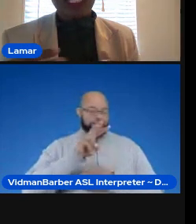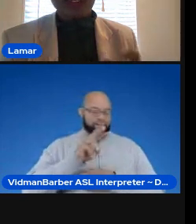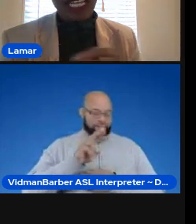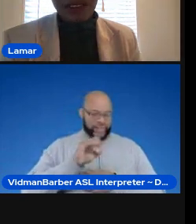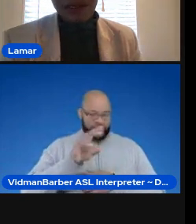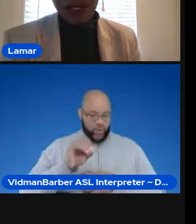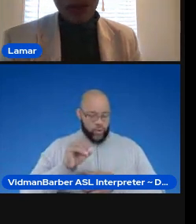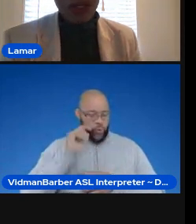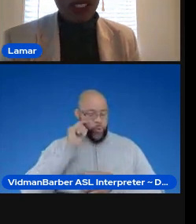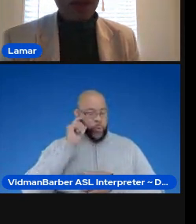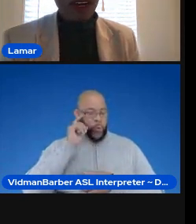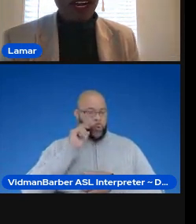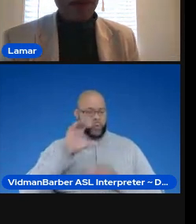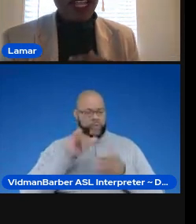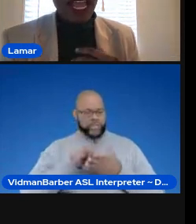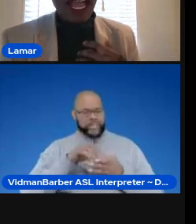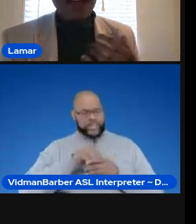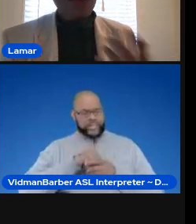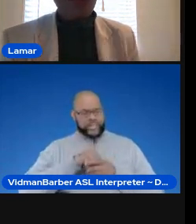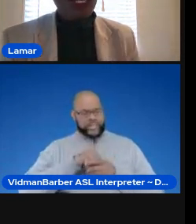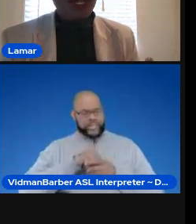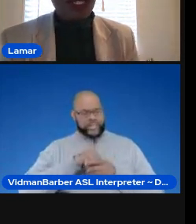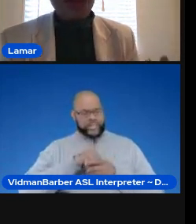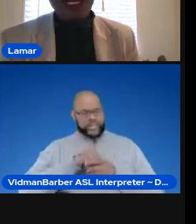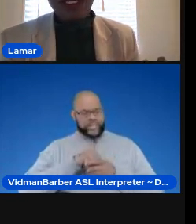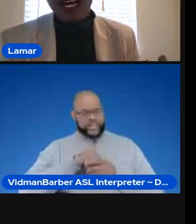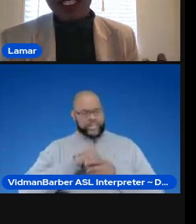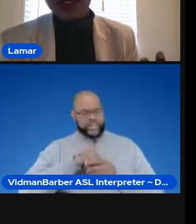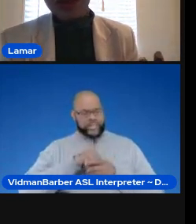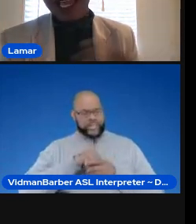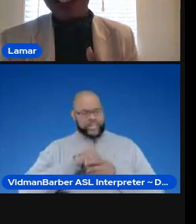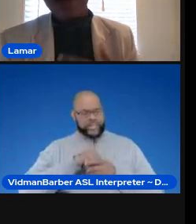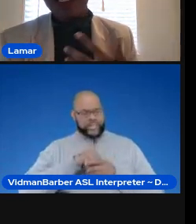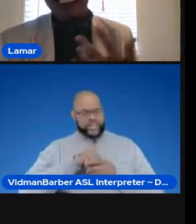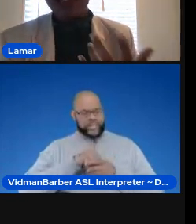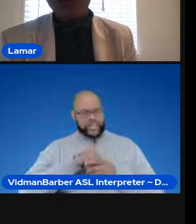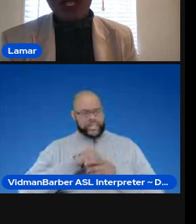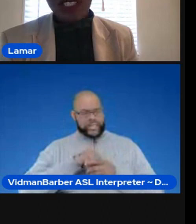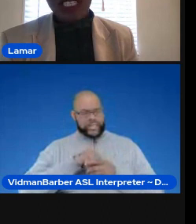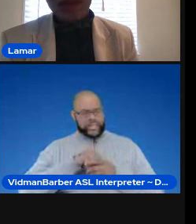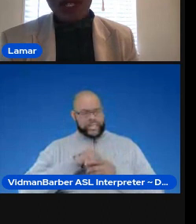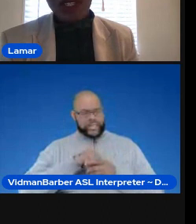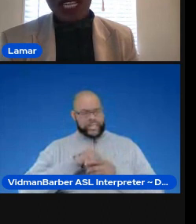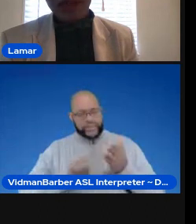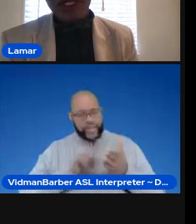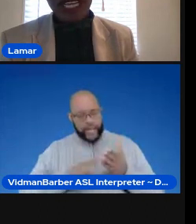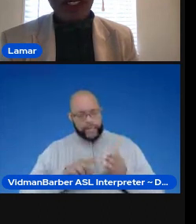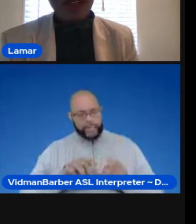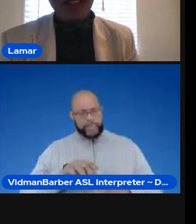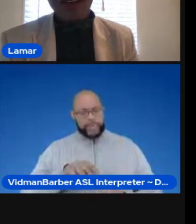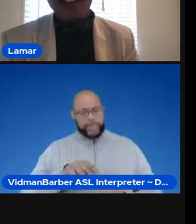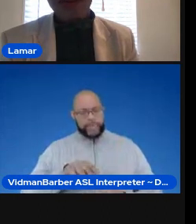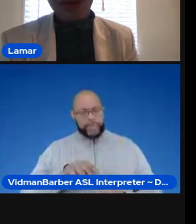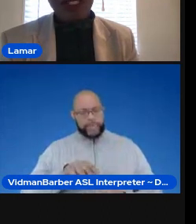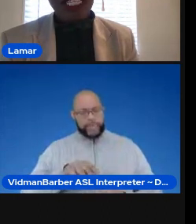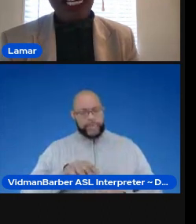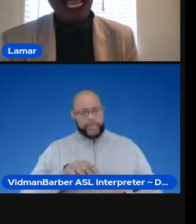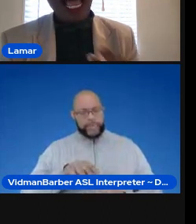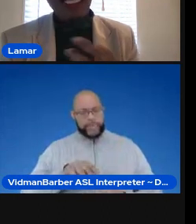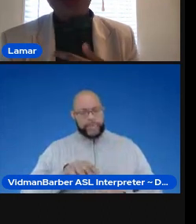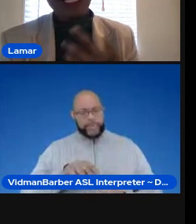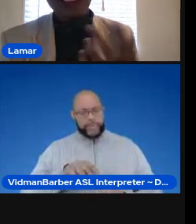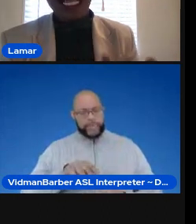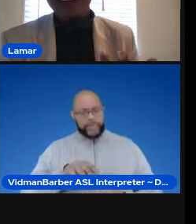we've only done in vitro thus far, and more research is being done to examine the immunogenic potential of the